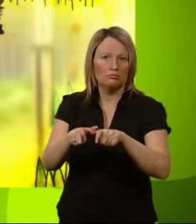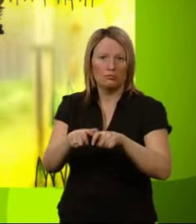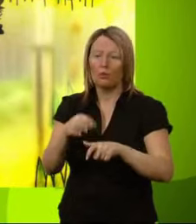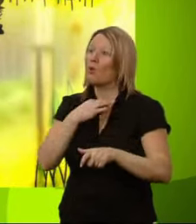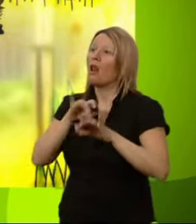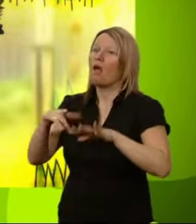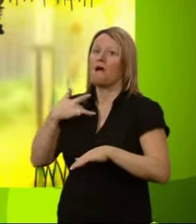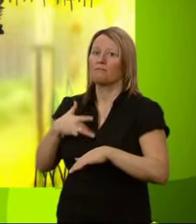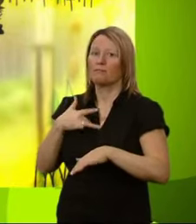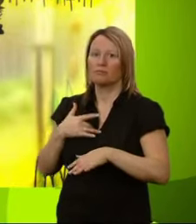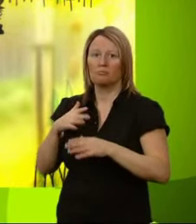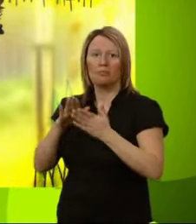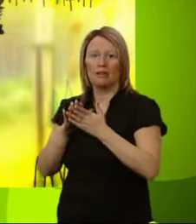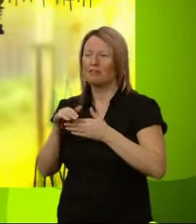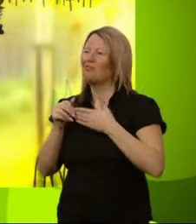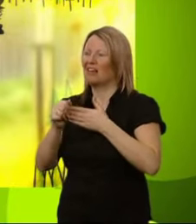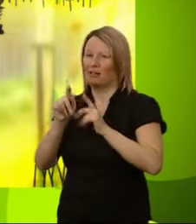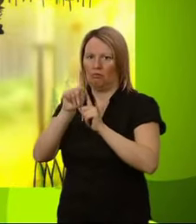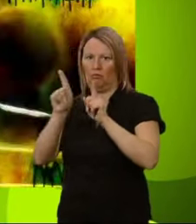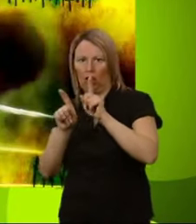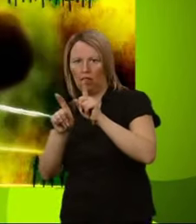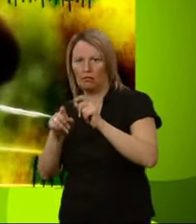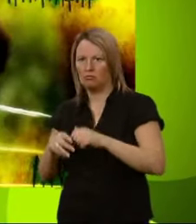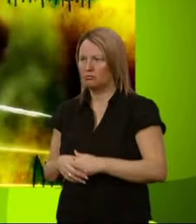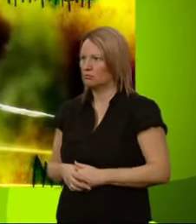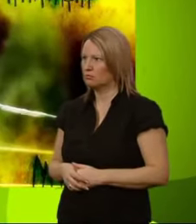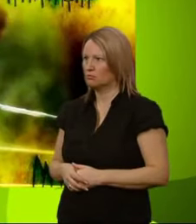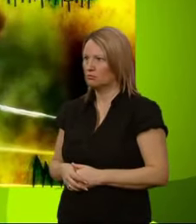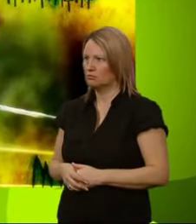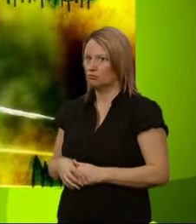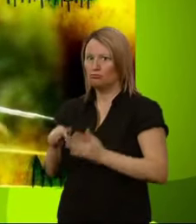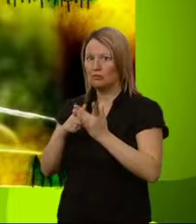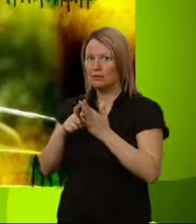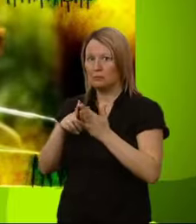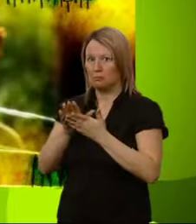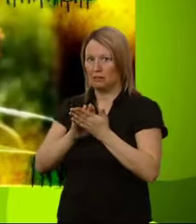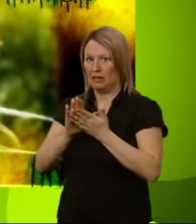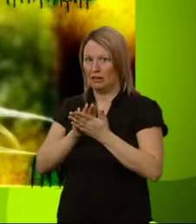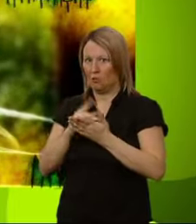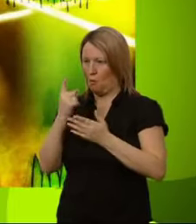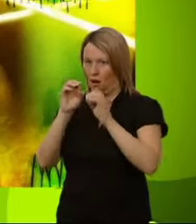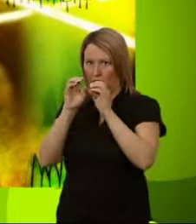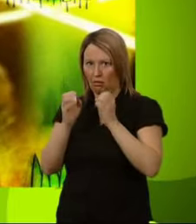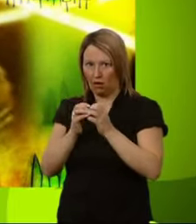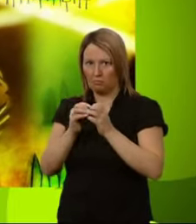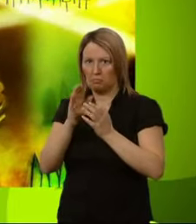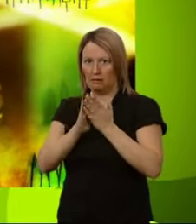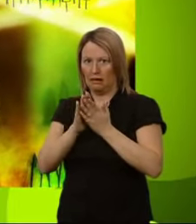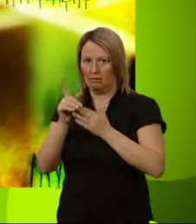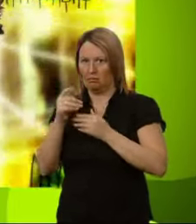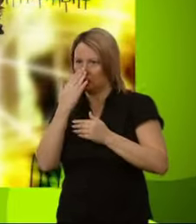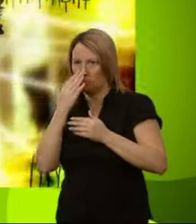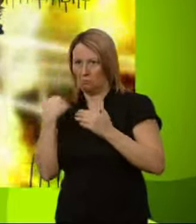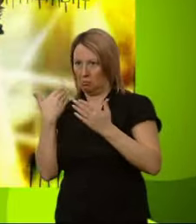life, diminishing her once strong lead. Triddick is now but a single ring behind her, having gathered a